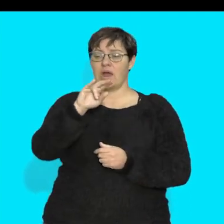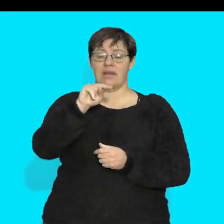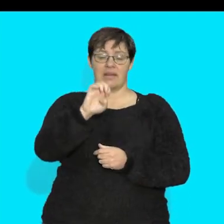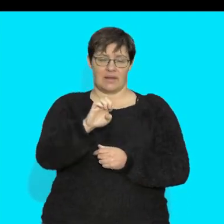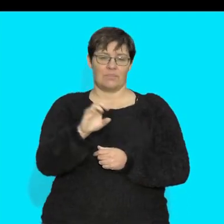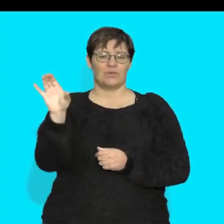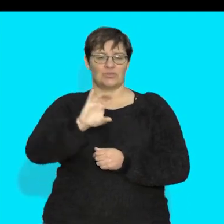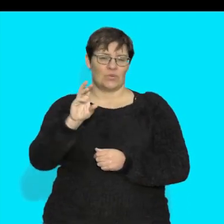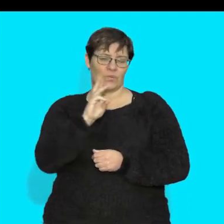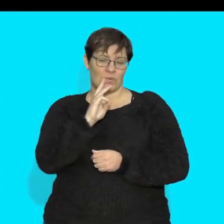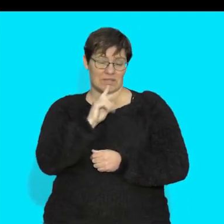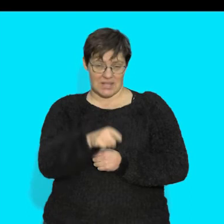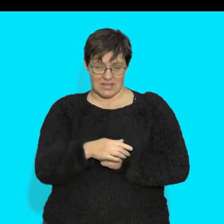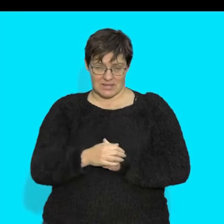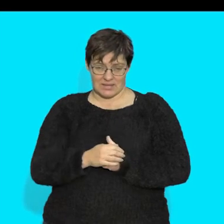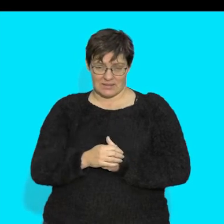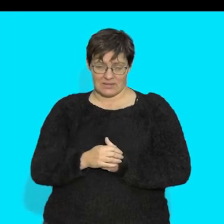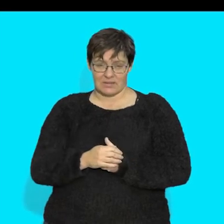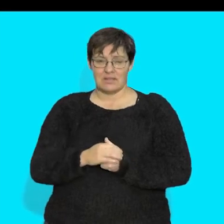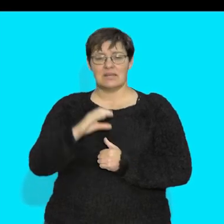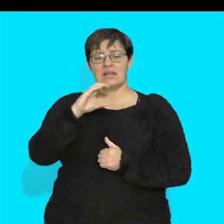sodium chloride